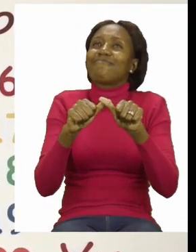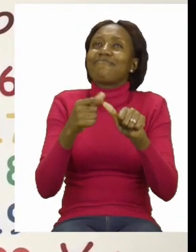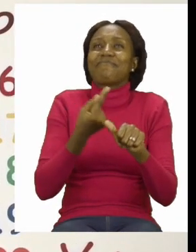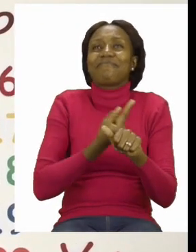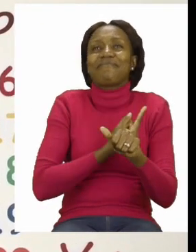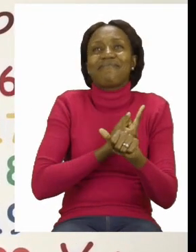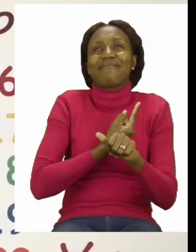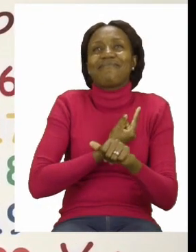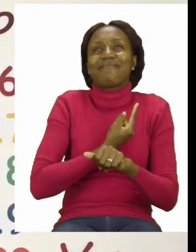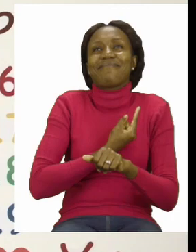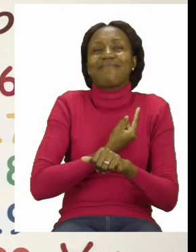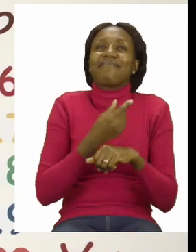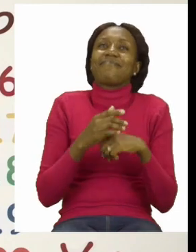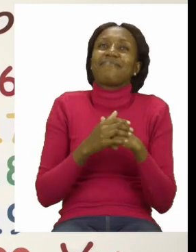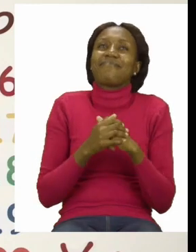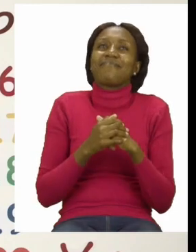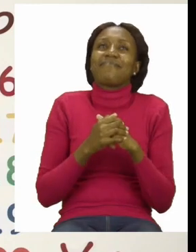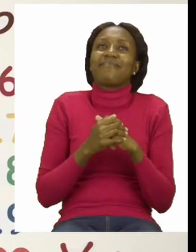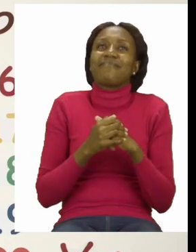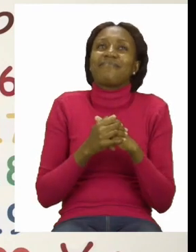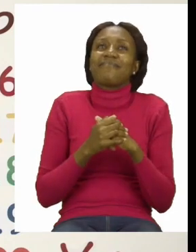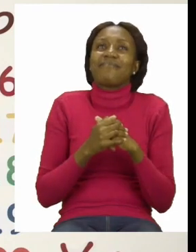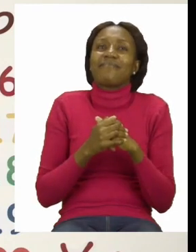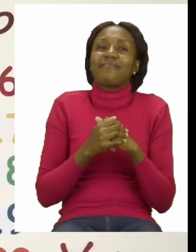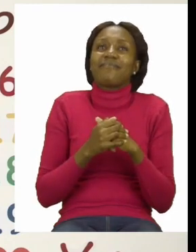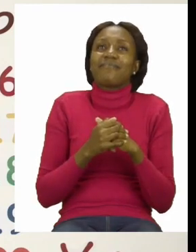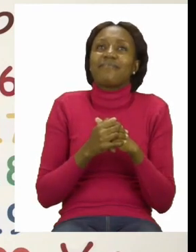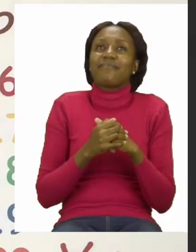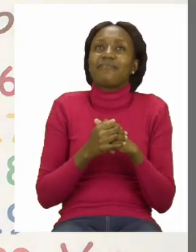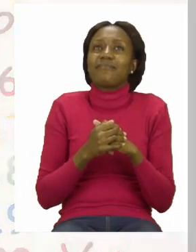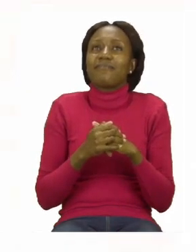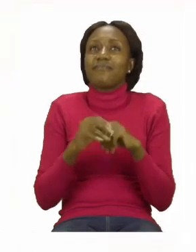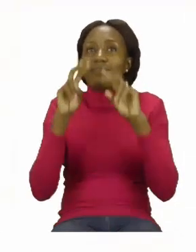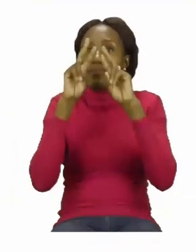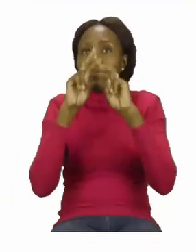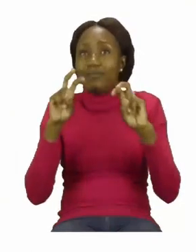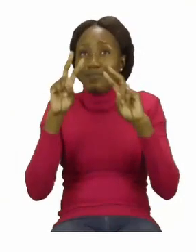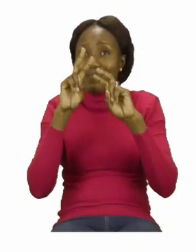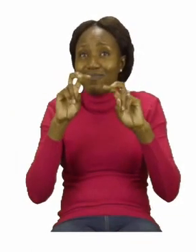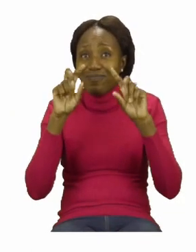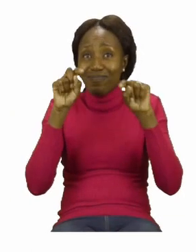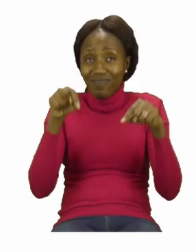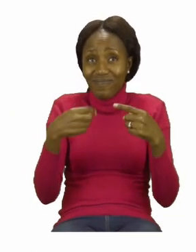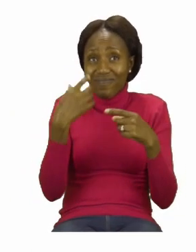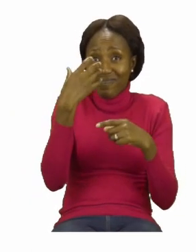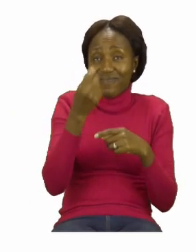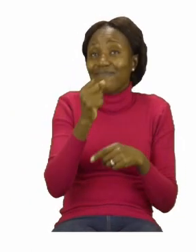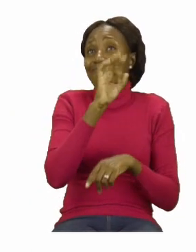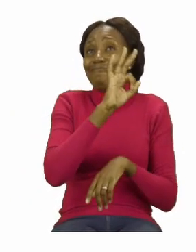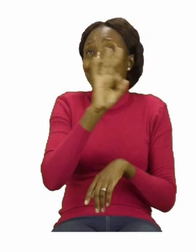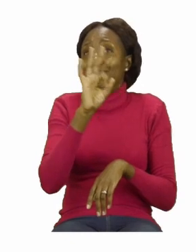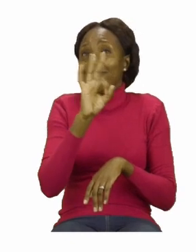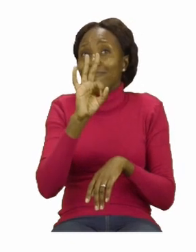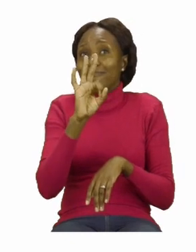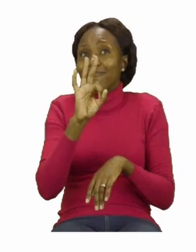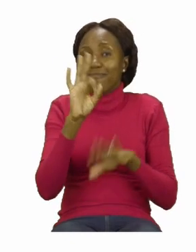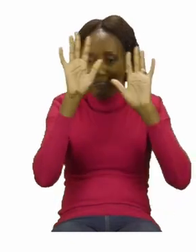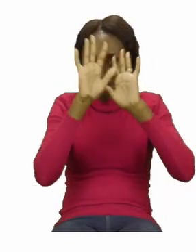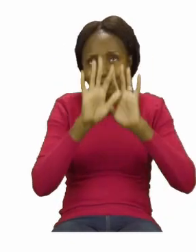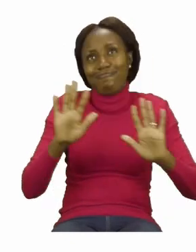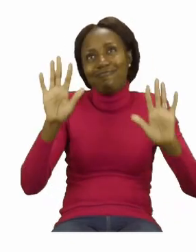yourself. At the bottom, you need to look for the things that start with F and you will color